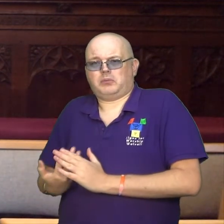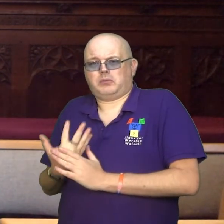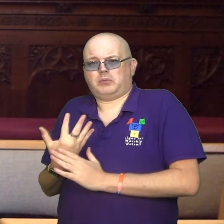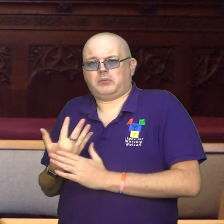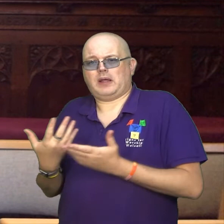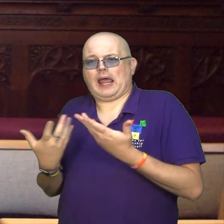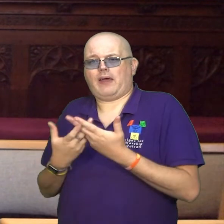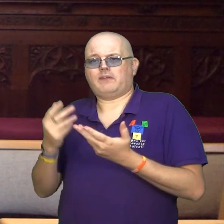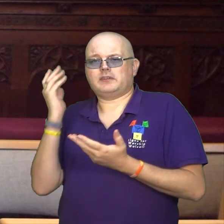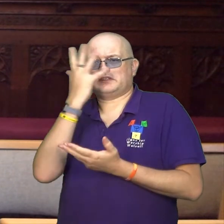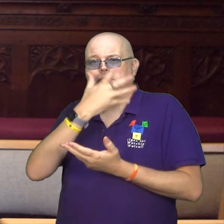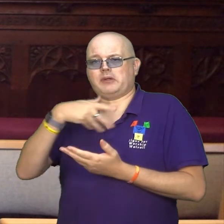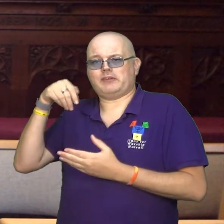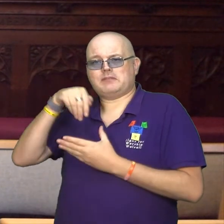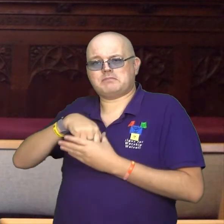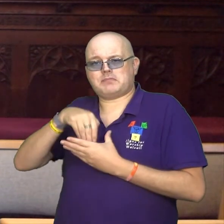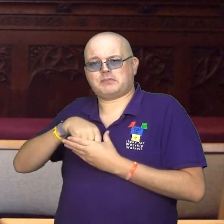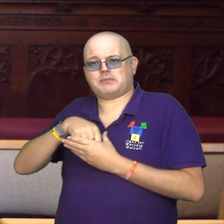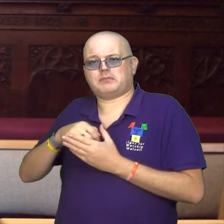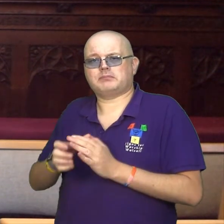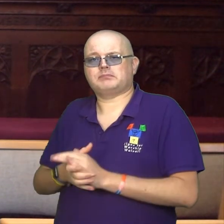work of the Holy Spirit.